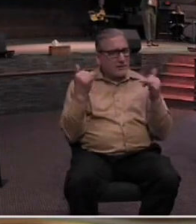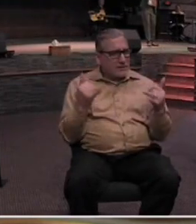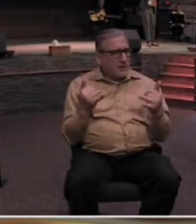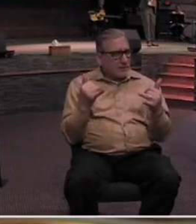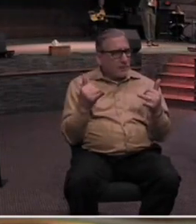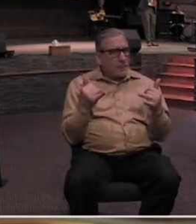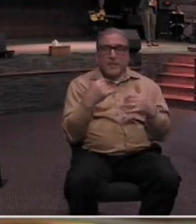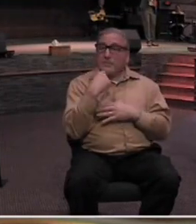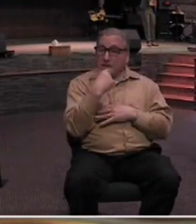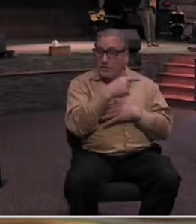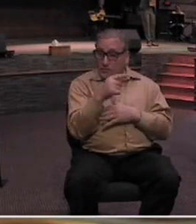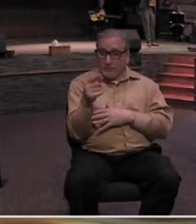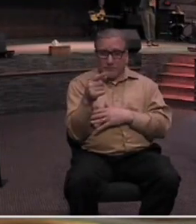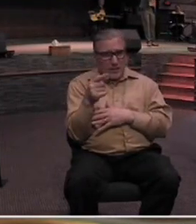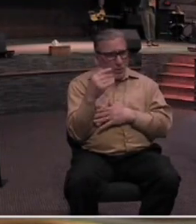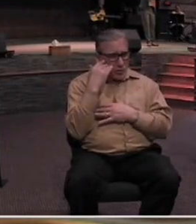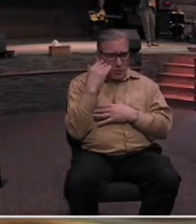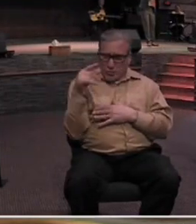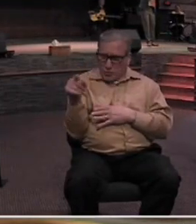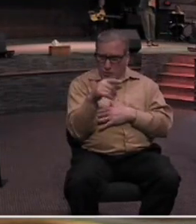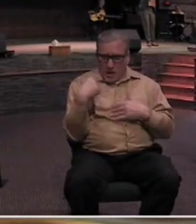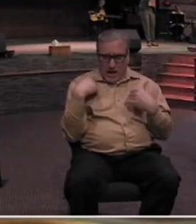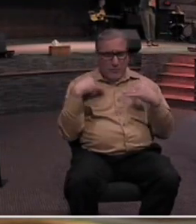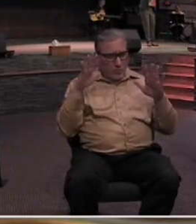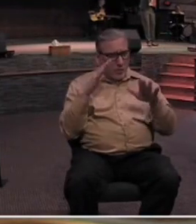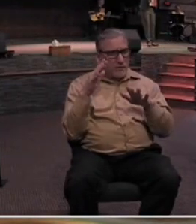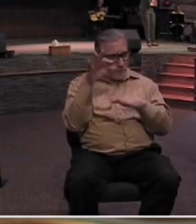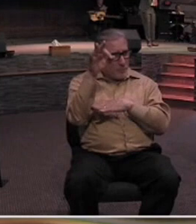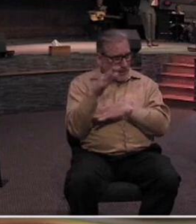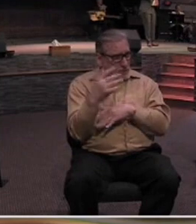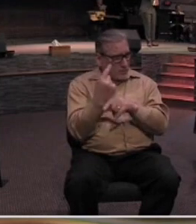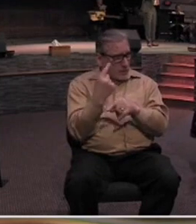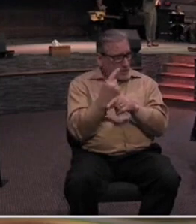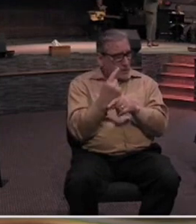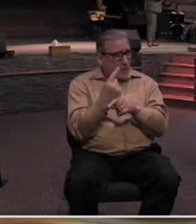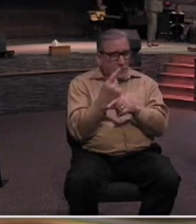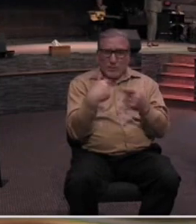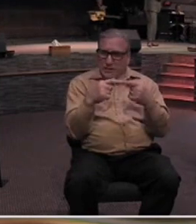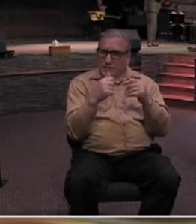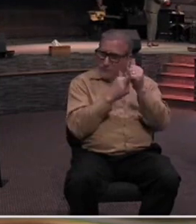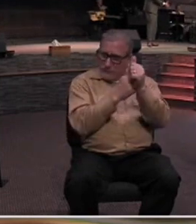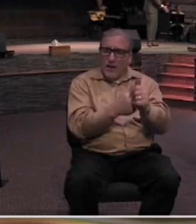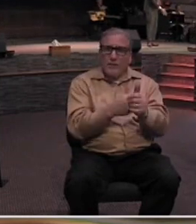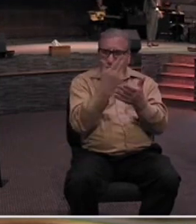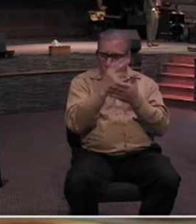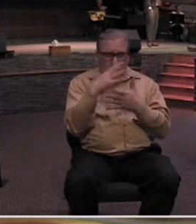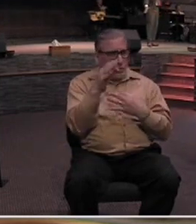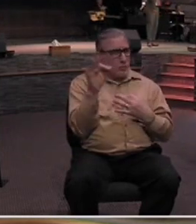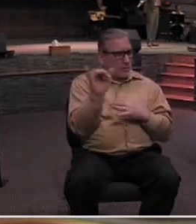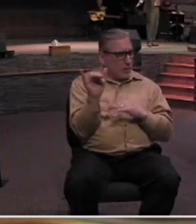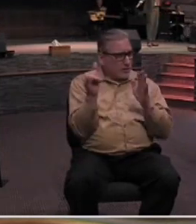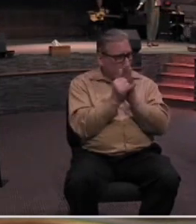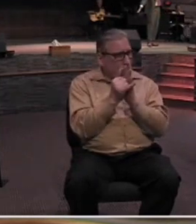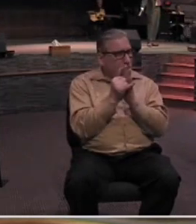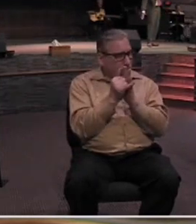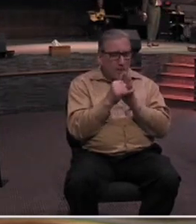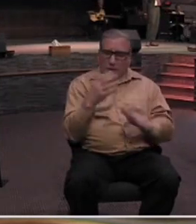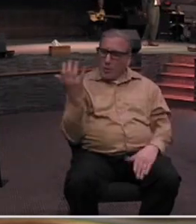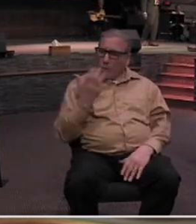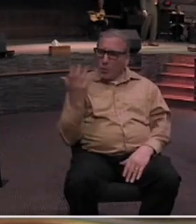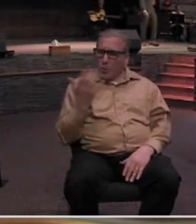Let me just say this. You know you got an awesome pastor when he can just allow the Holy Ghost to hit him like that.